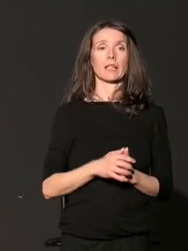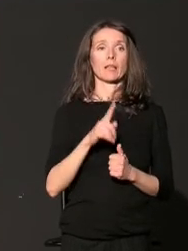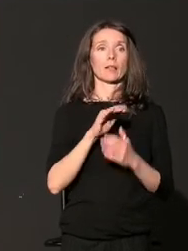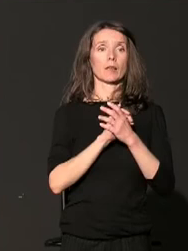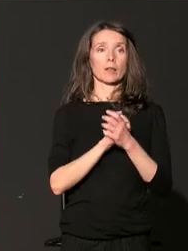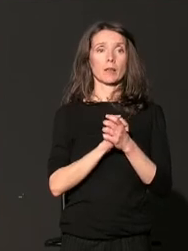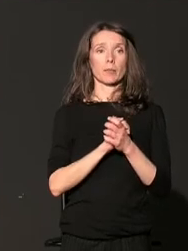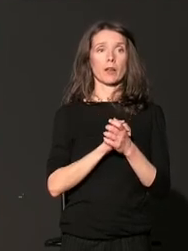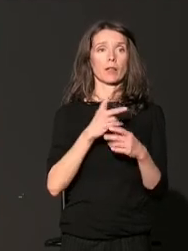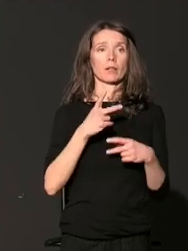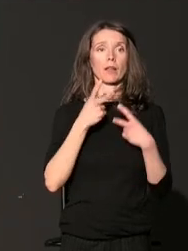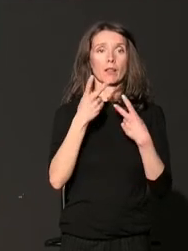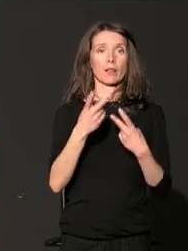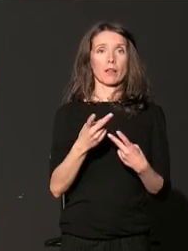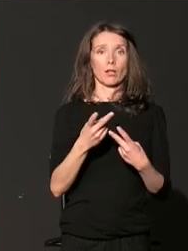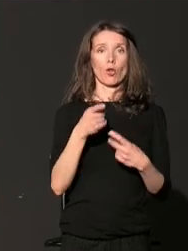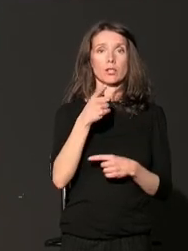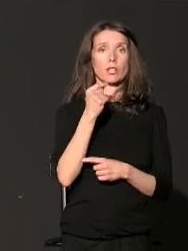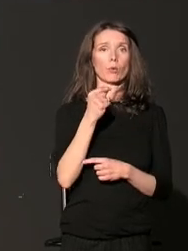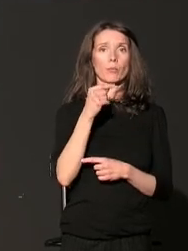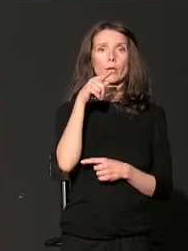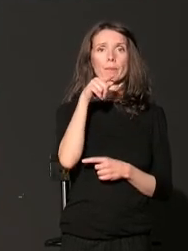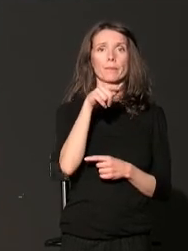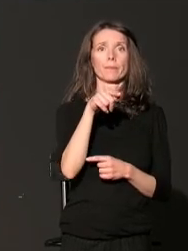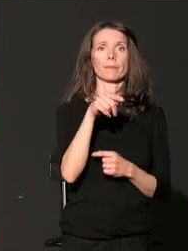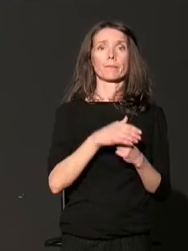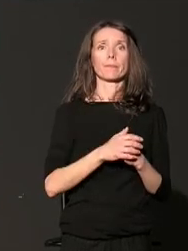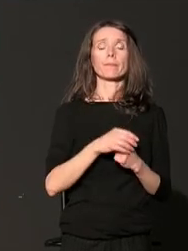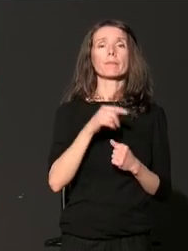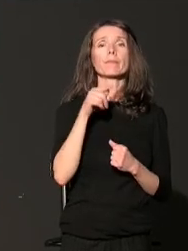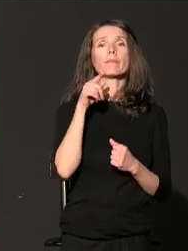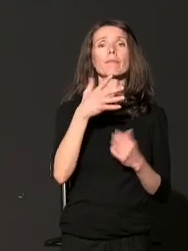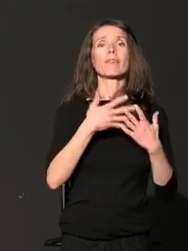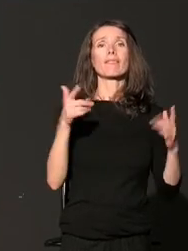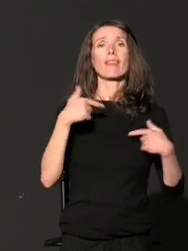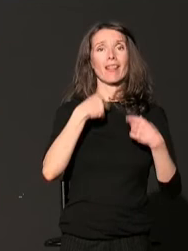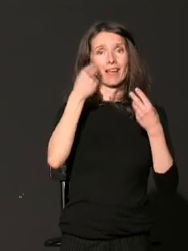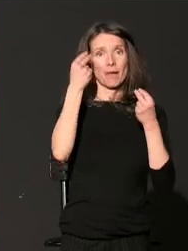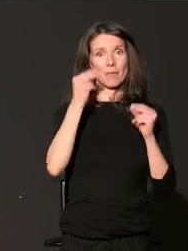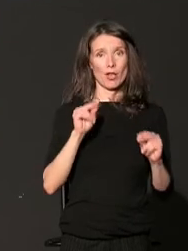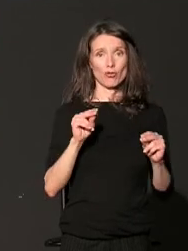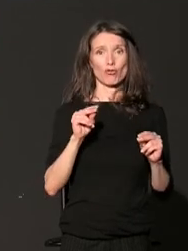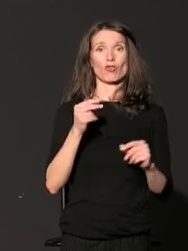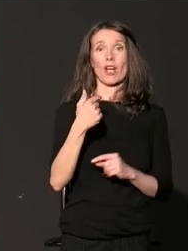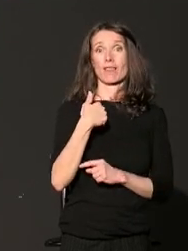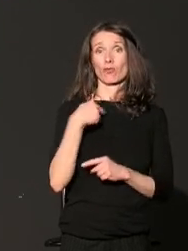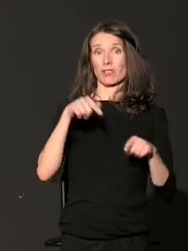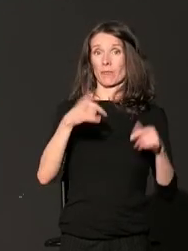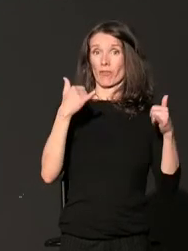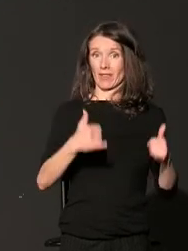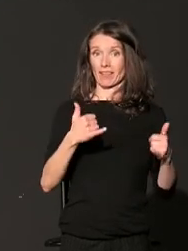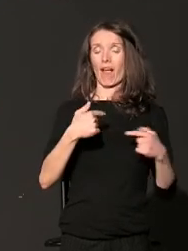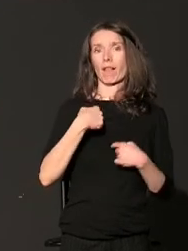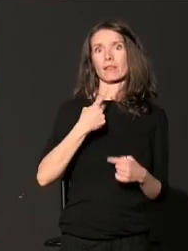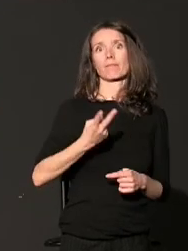and most importantly, the public. It's a very great honor to be here today, and I'm proud that this is the third annual